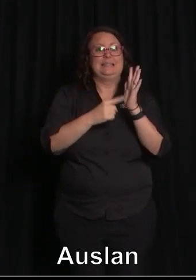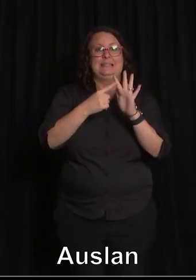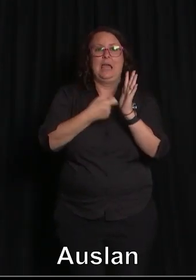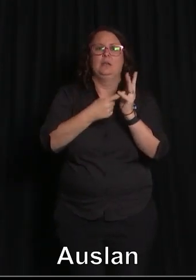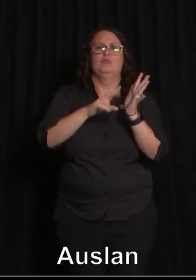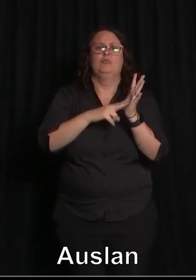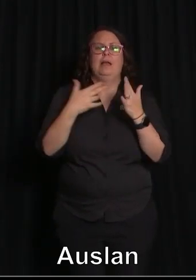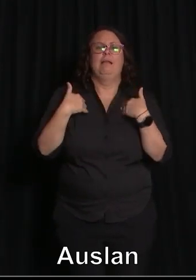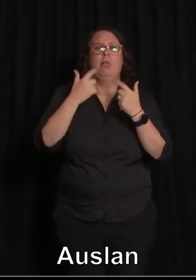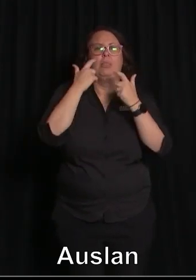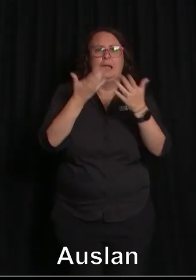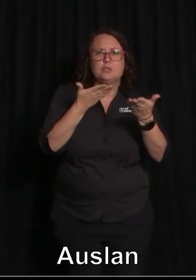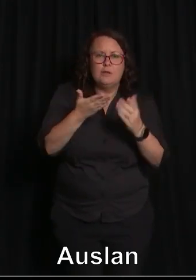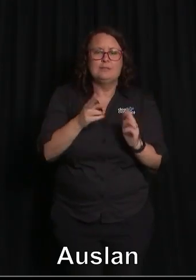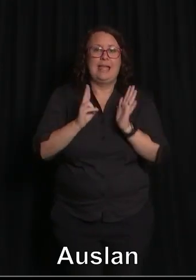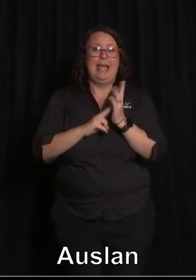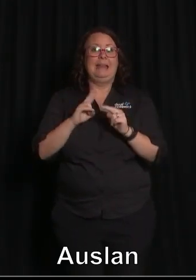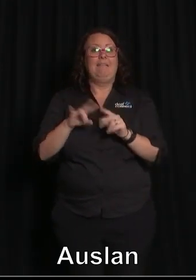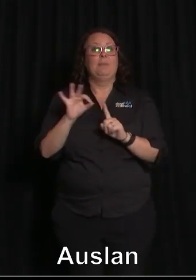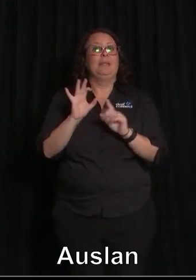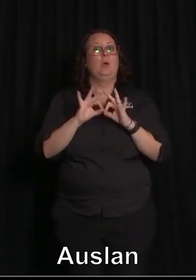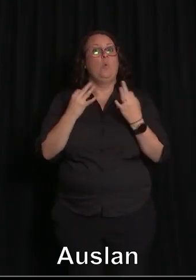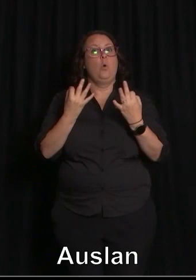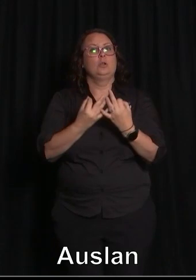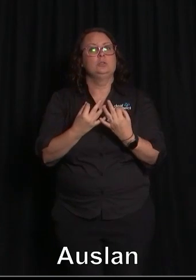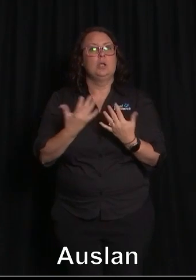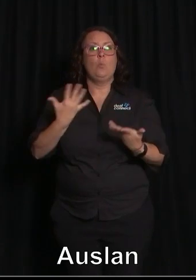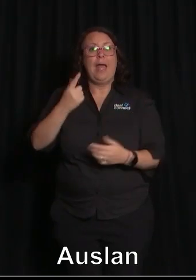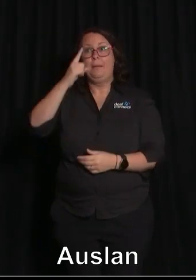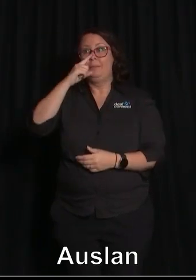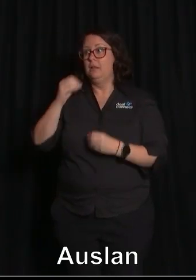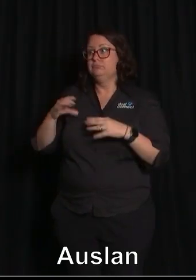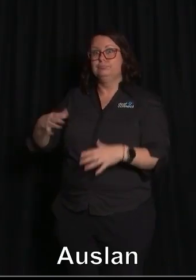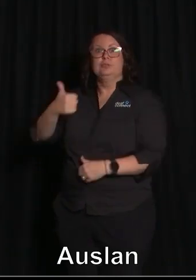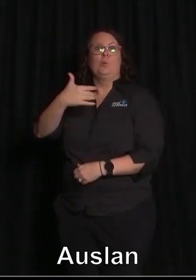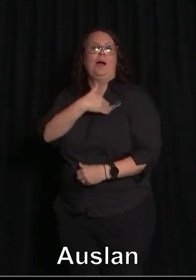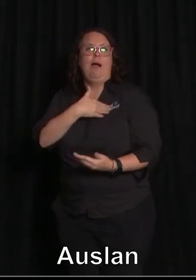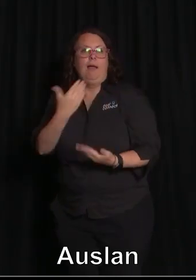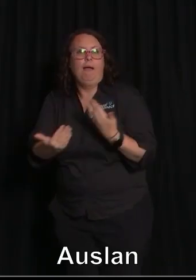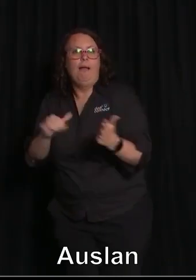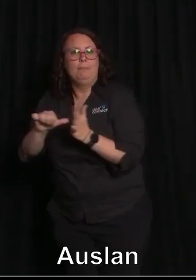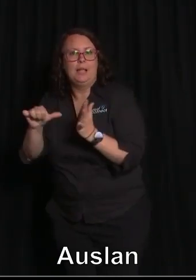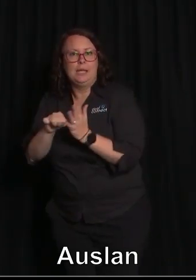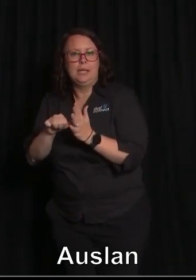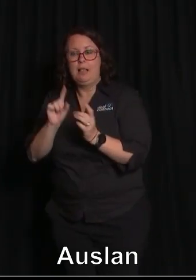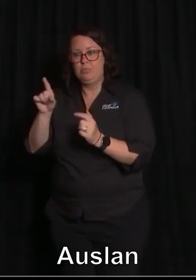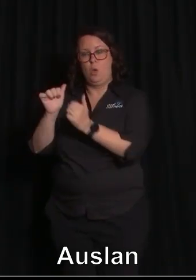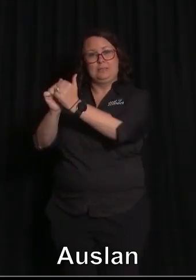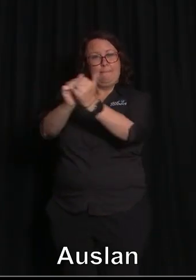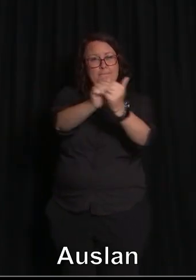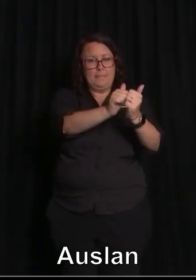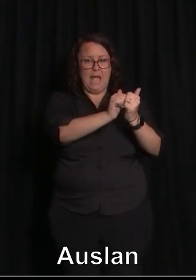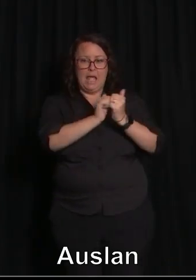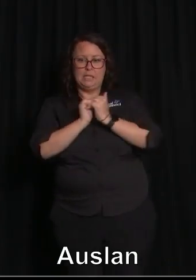healthcare services, the nonprofit sector, philanthropy, that these trustful partnerships constitute one